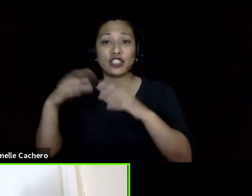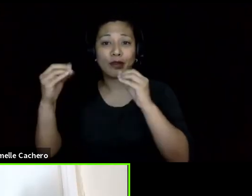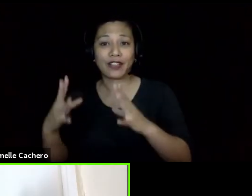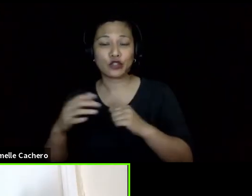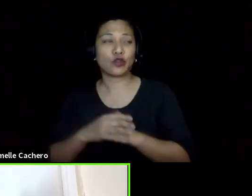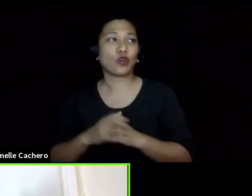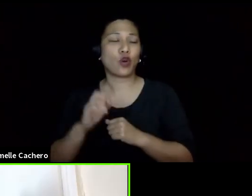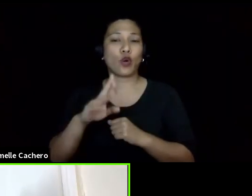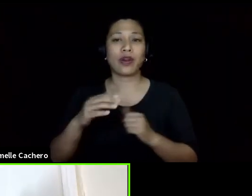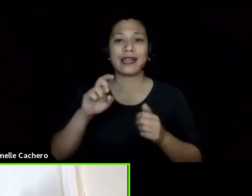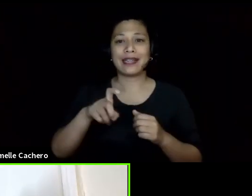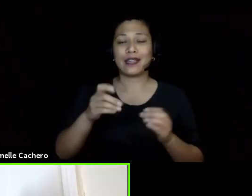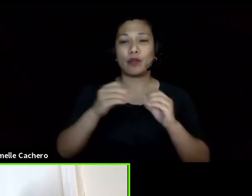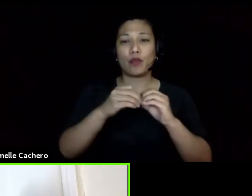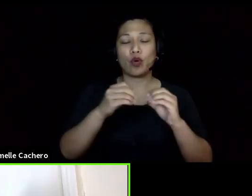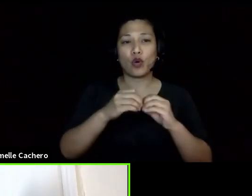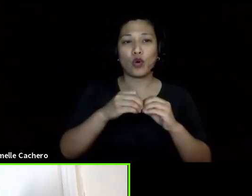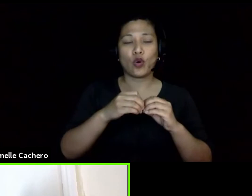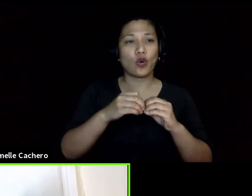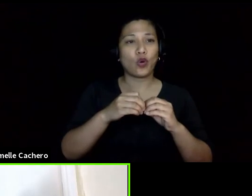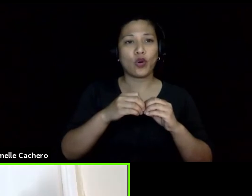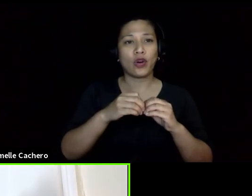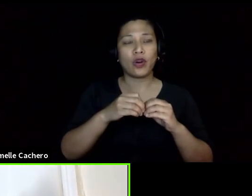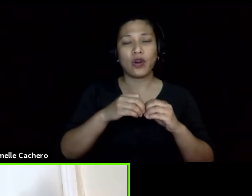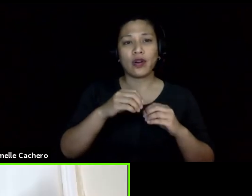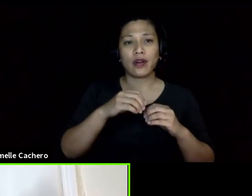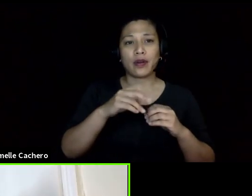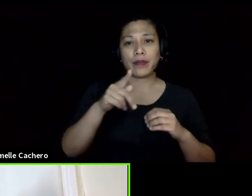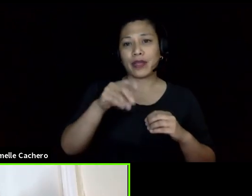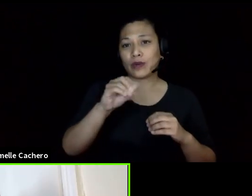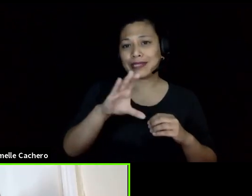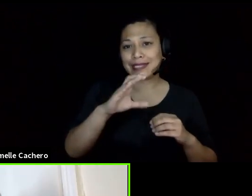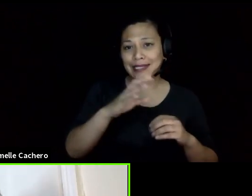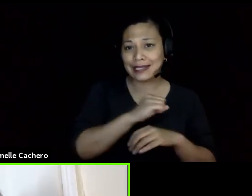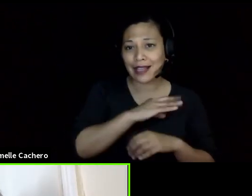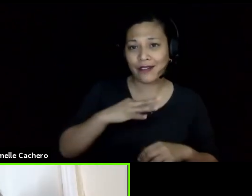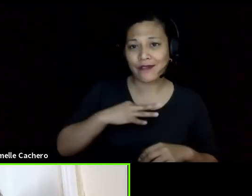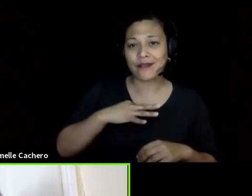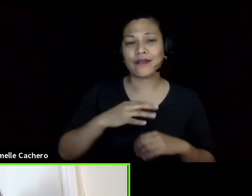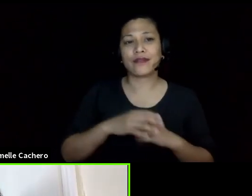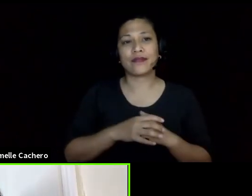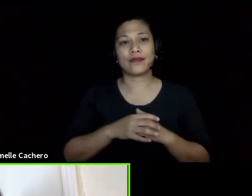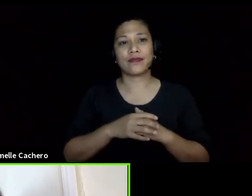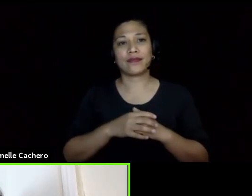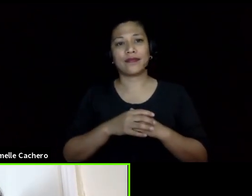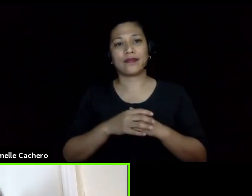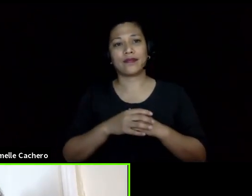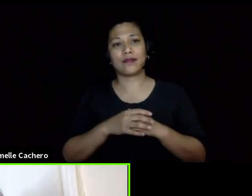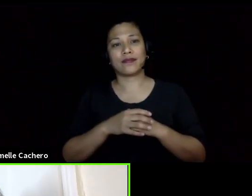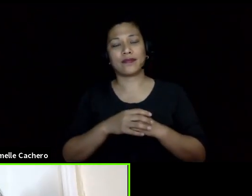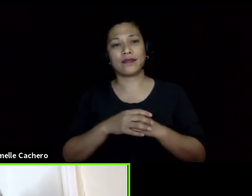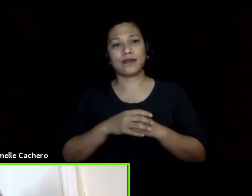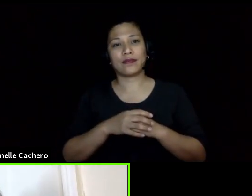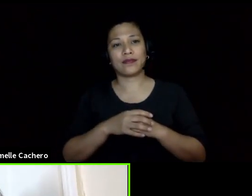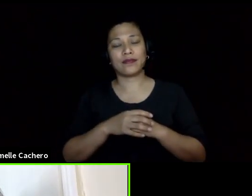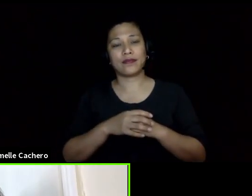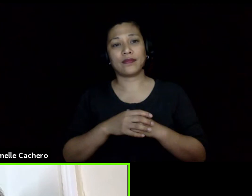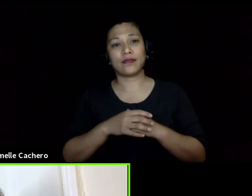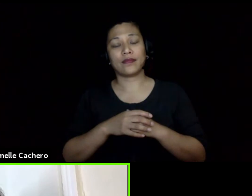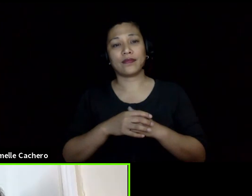staff, or more racialized staff. And what we see happening is